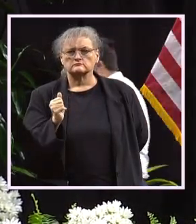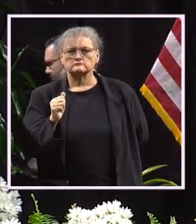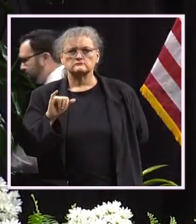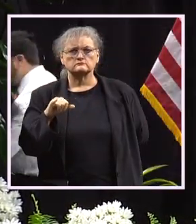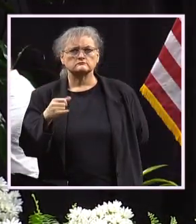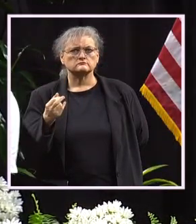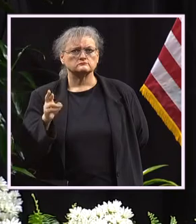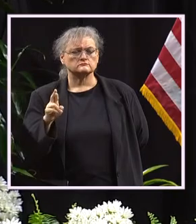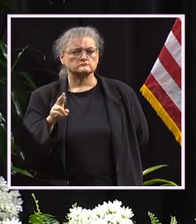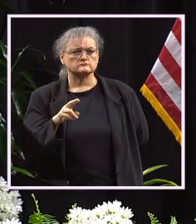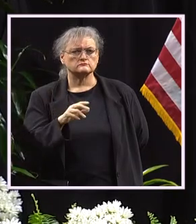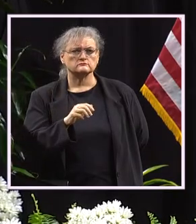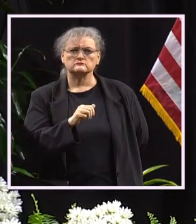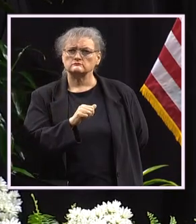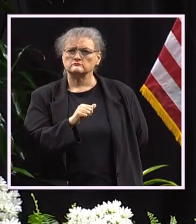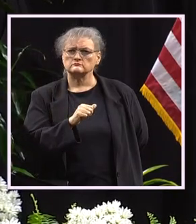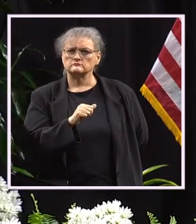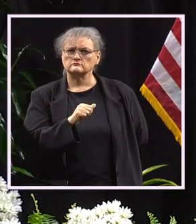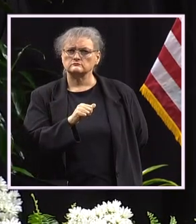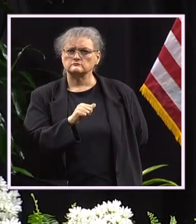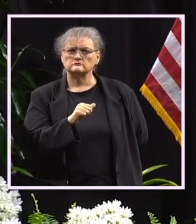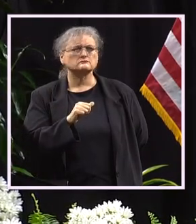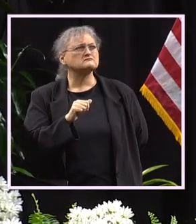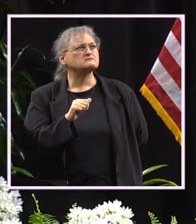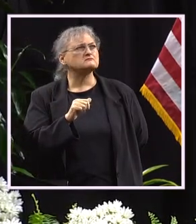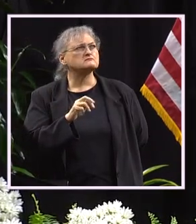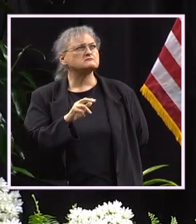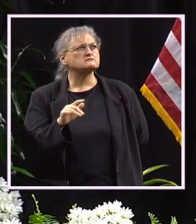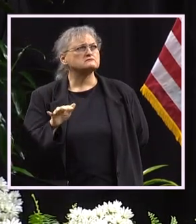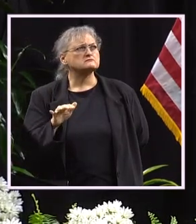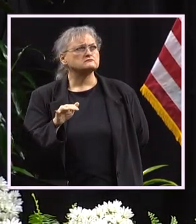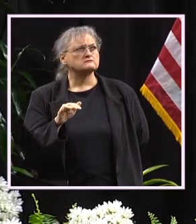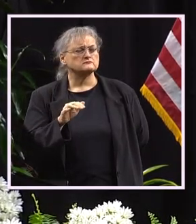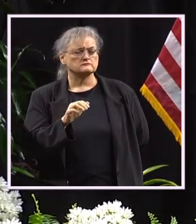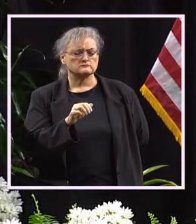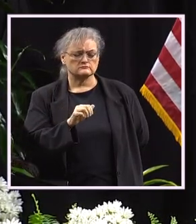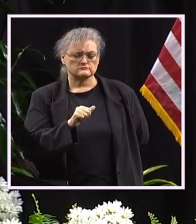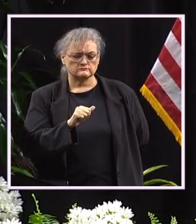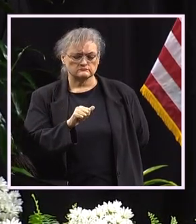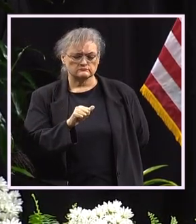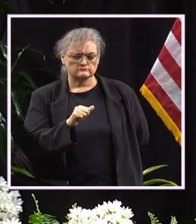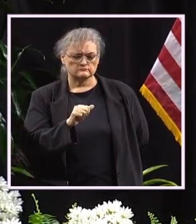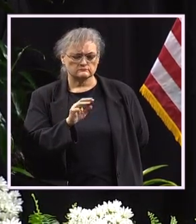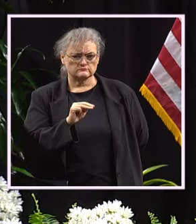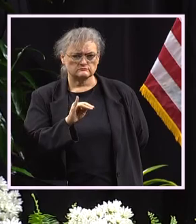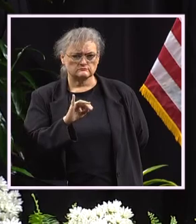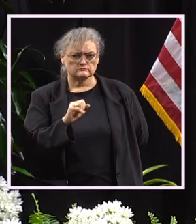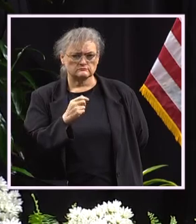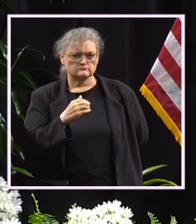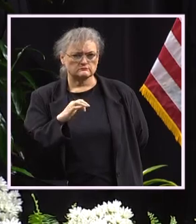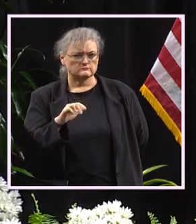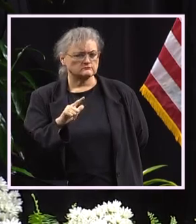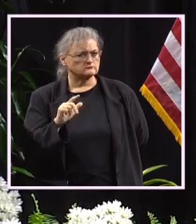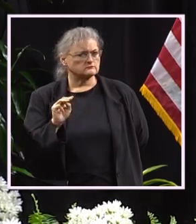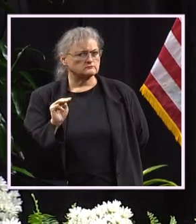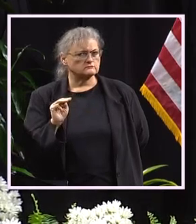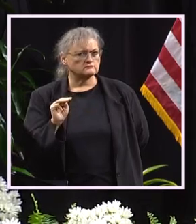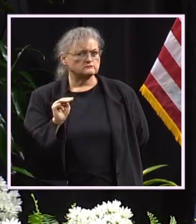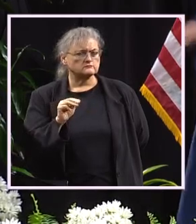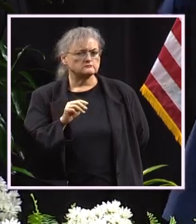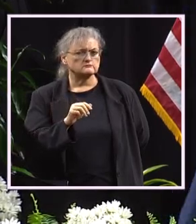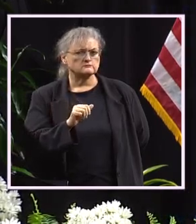Job Kim Dong Nguyen, cum laude. Michael Gerard Maloney, Master of